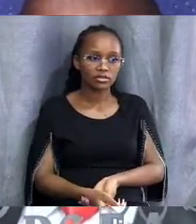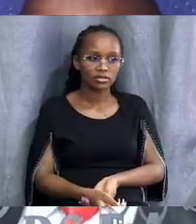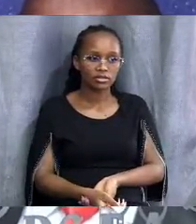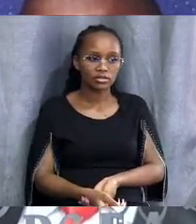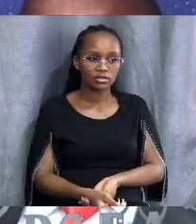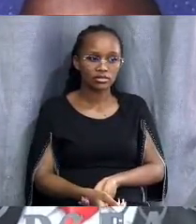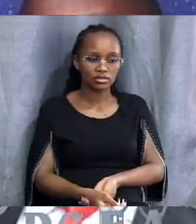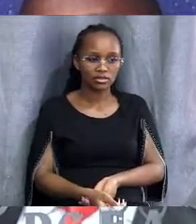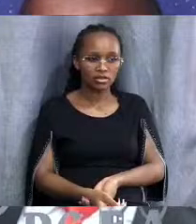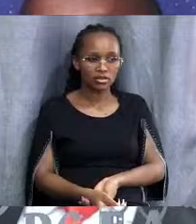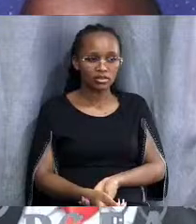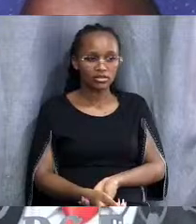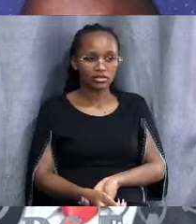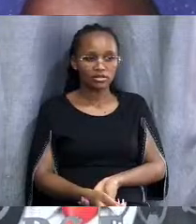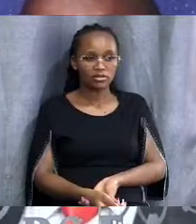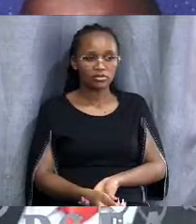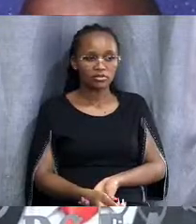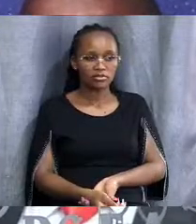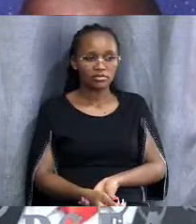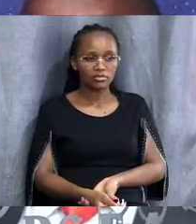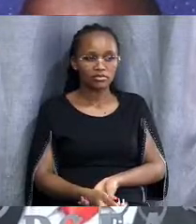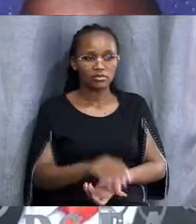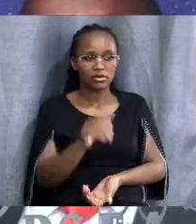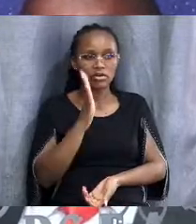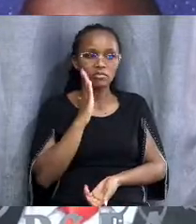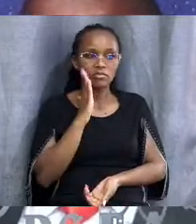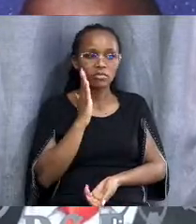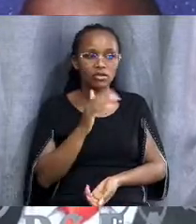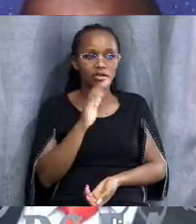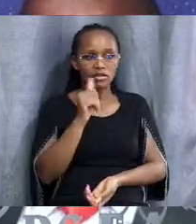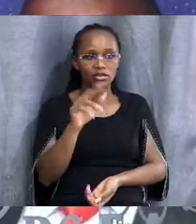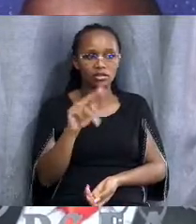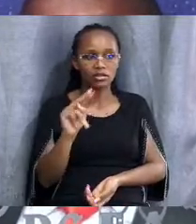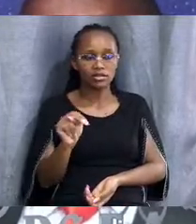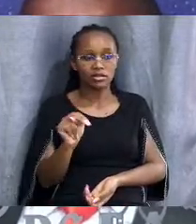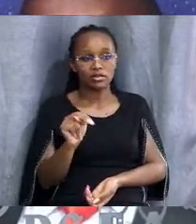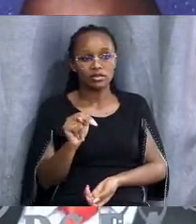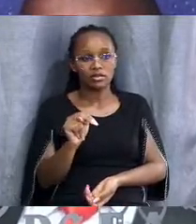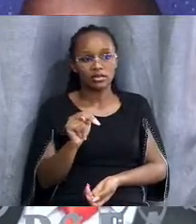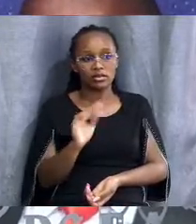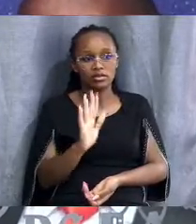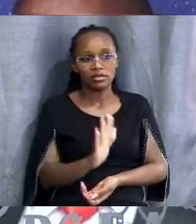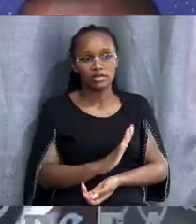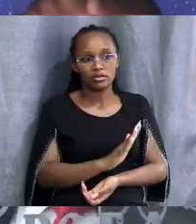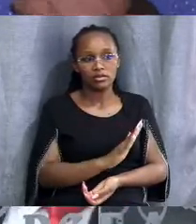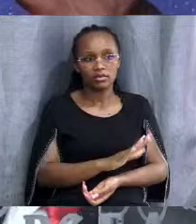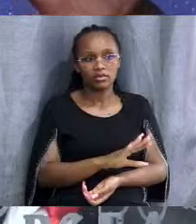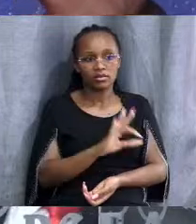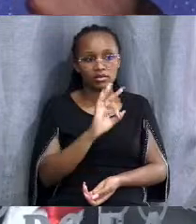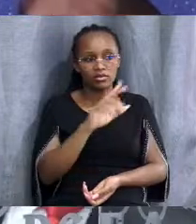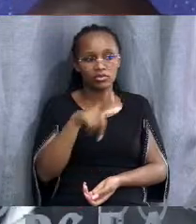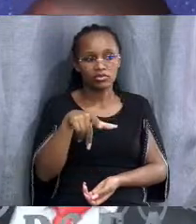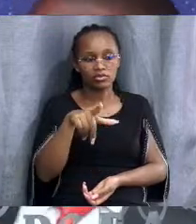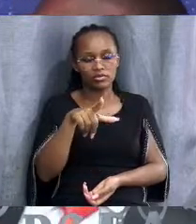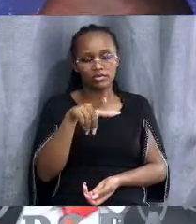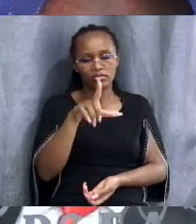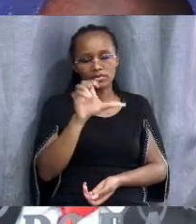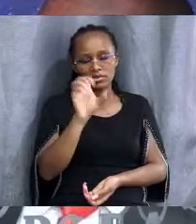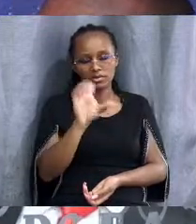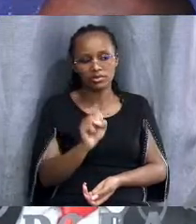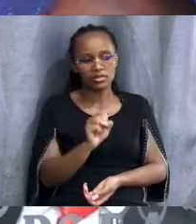Eriskariken Nyawera. His grandmothers are Anastasia Modoni, Phyllis Wawera, mother